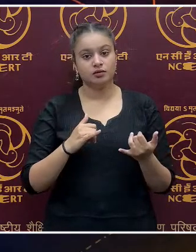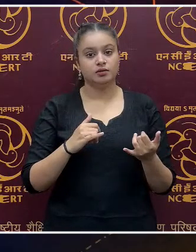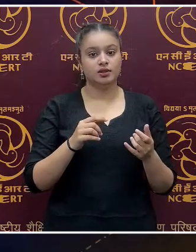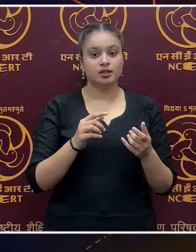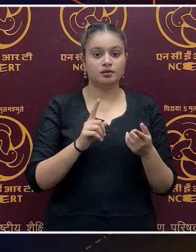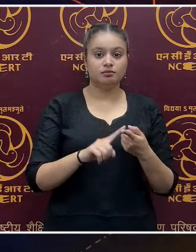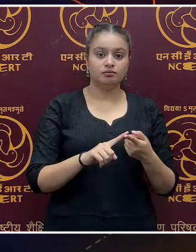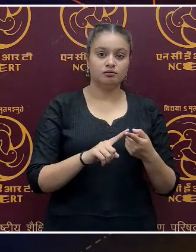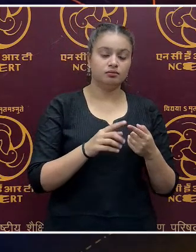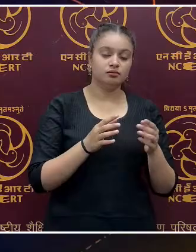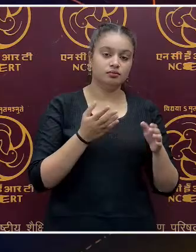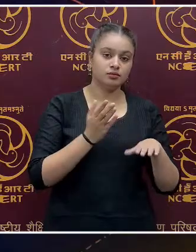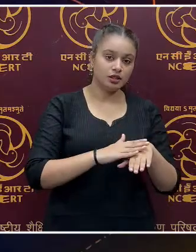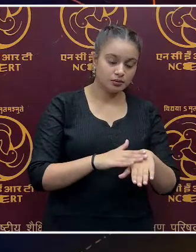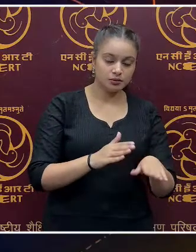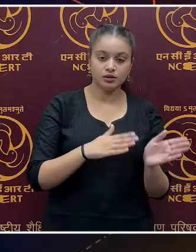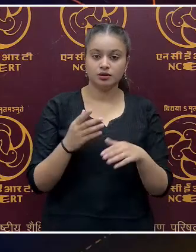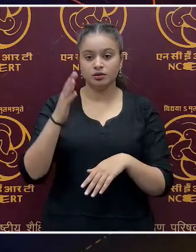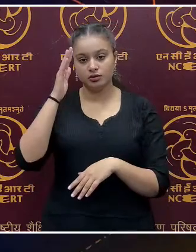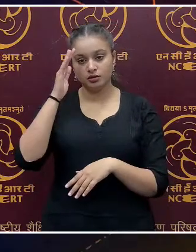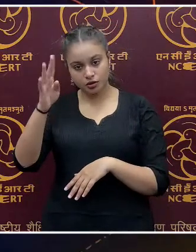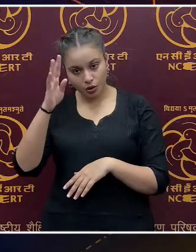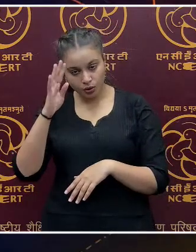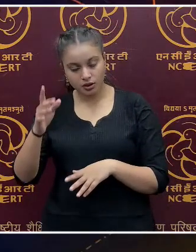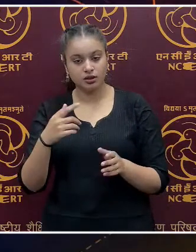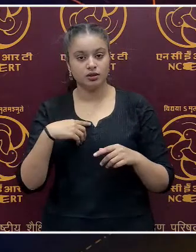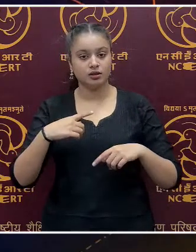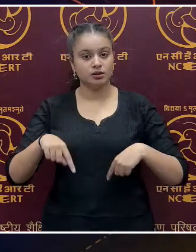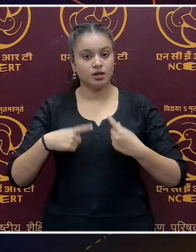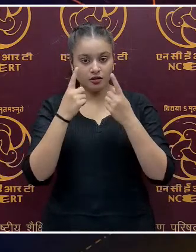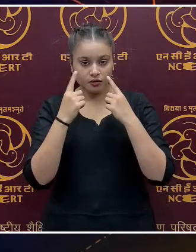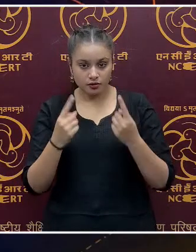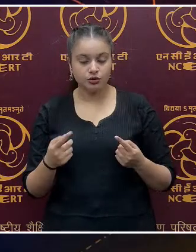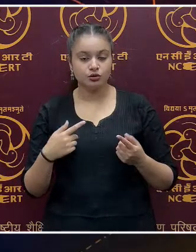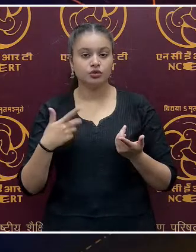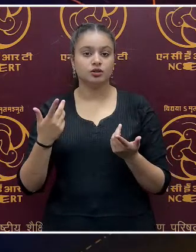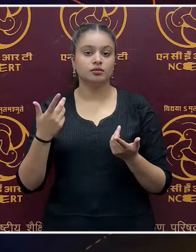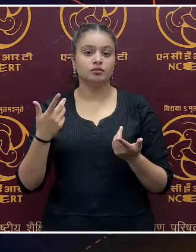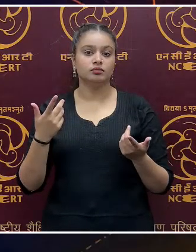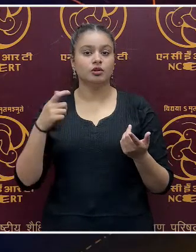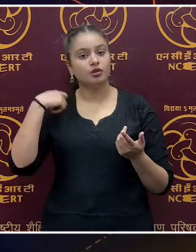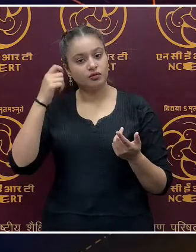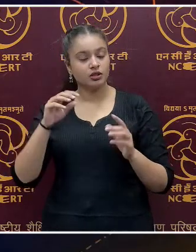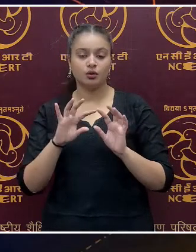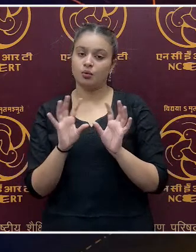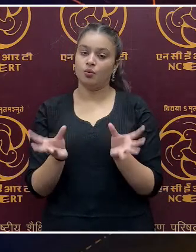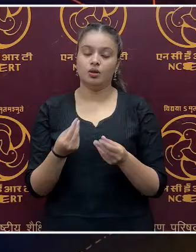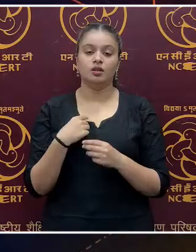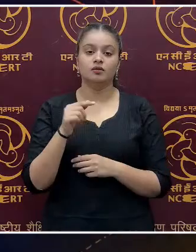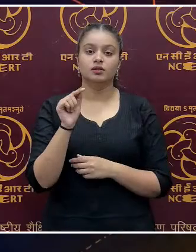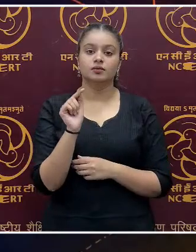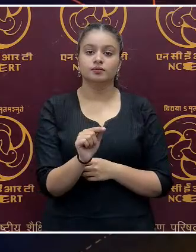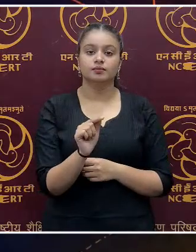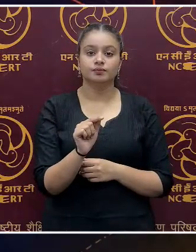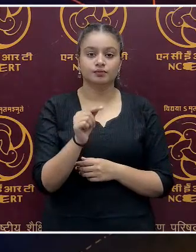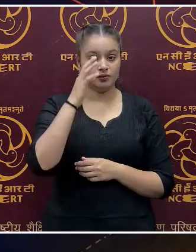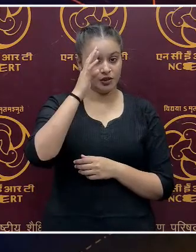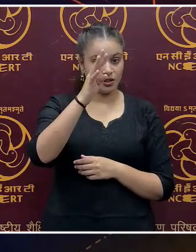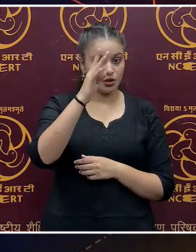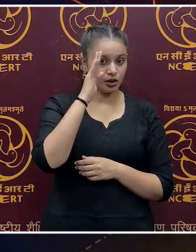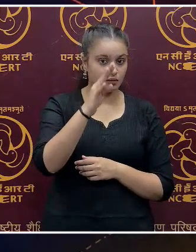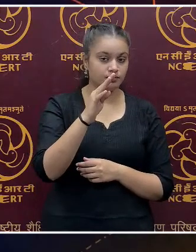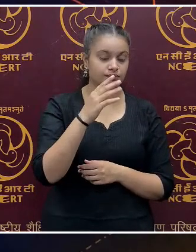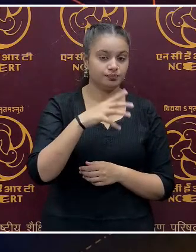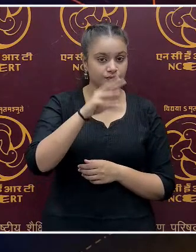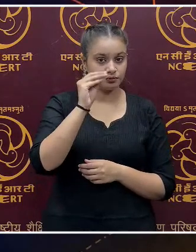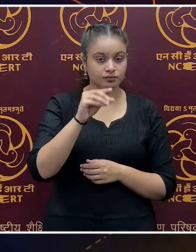simulation, theory, procedure, and self evaluation. Here I want to click on this theory part.